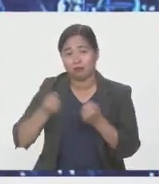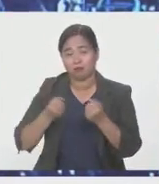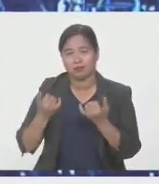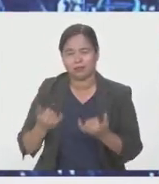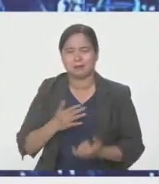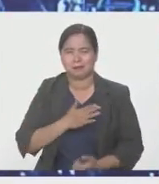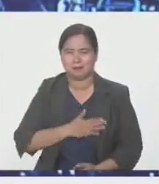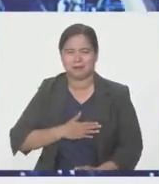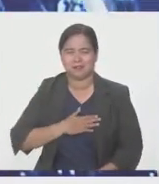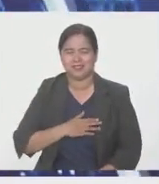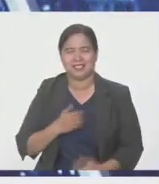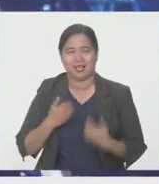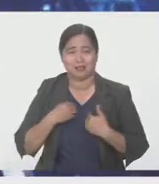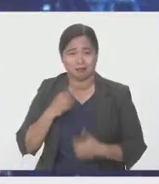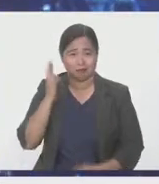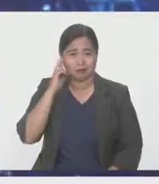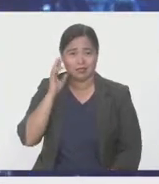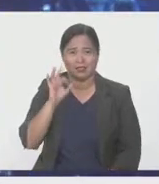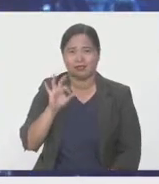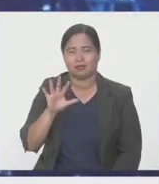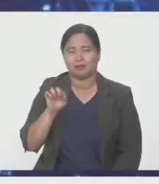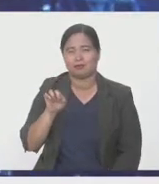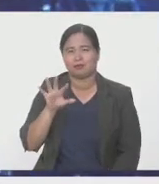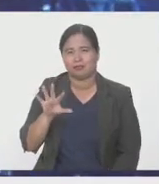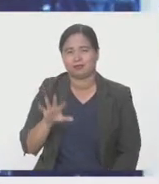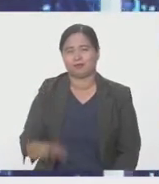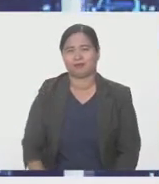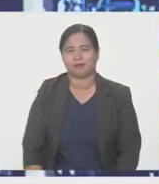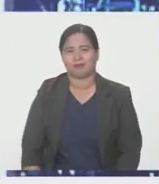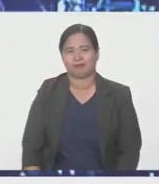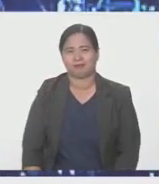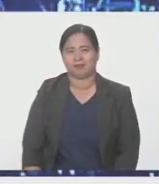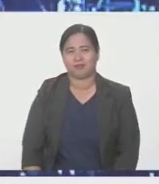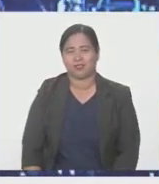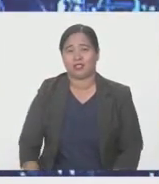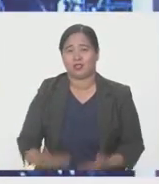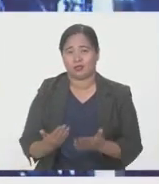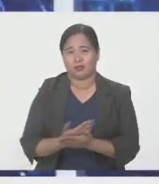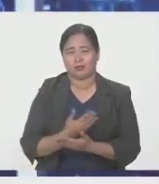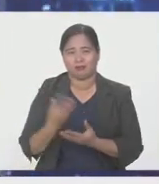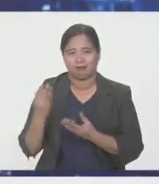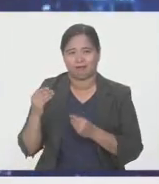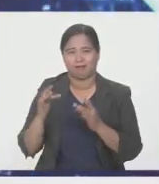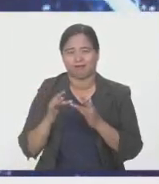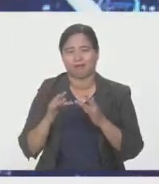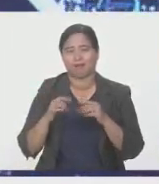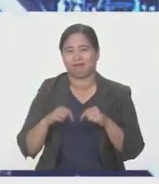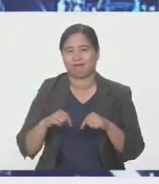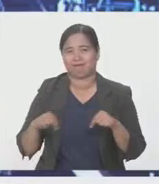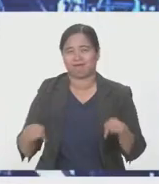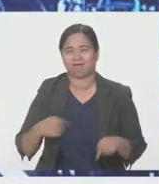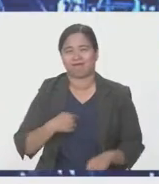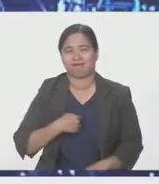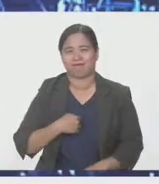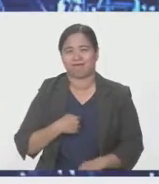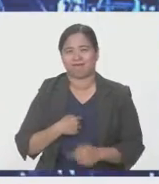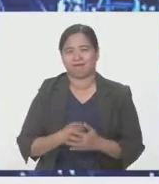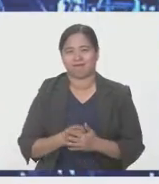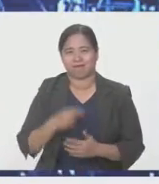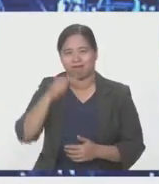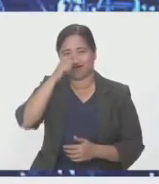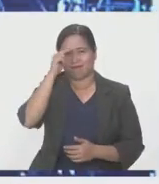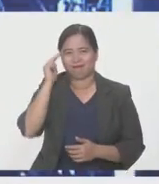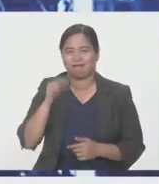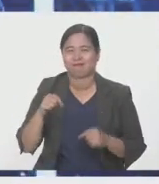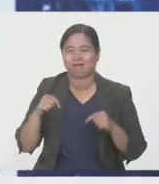please don't fail to tune in to Eagle FM 95.5. And also catch the latest updates on our social media channels. I am Nina